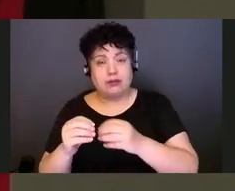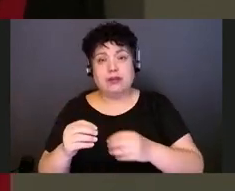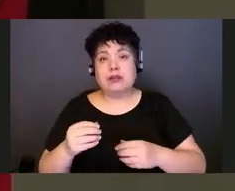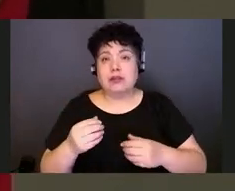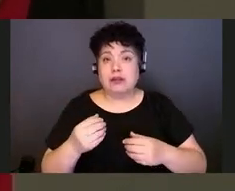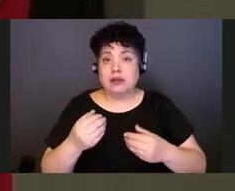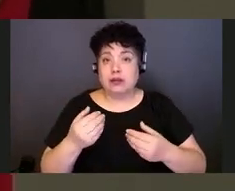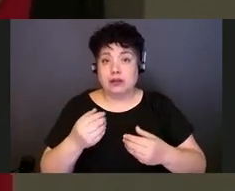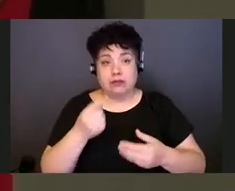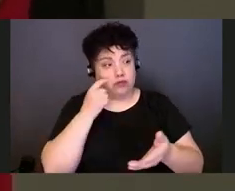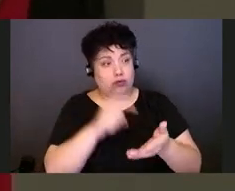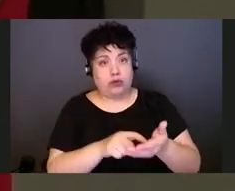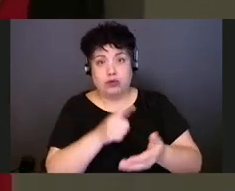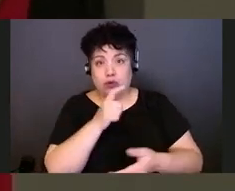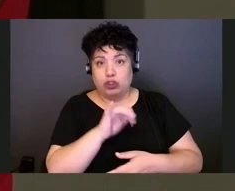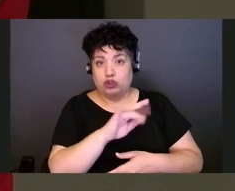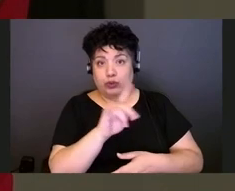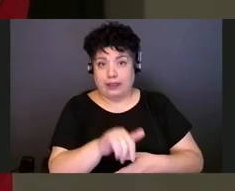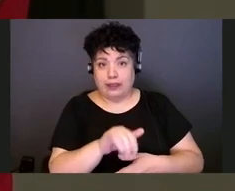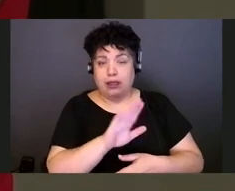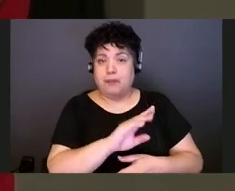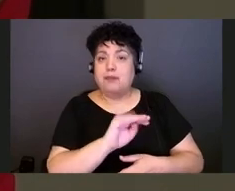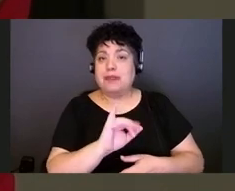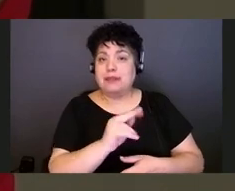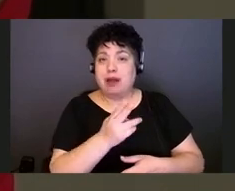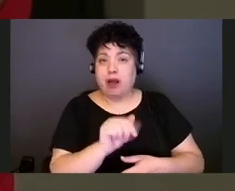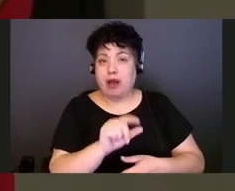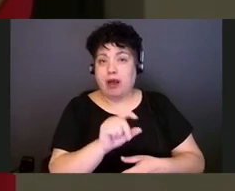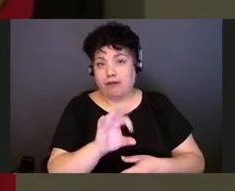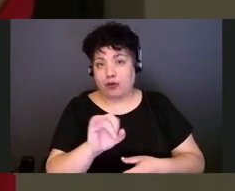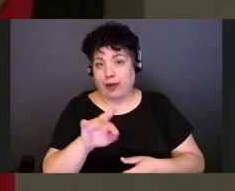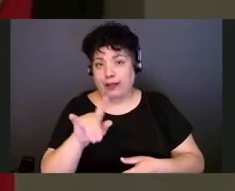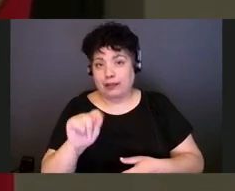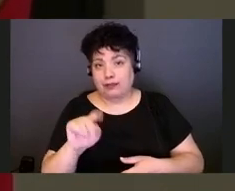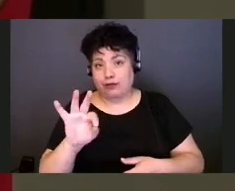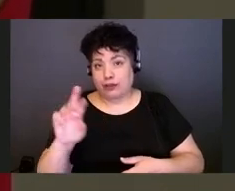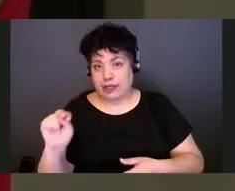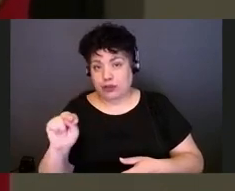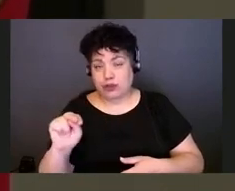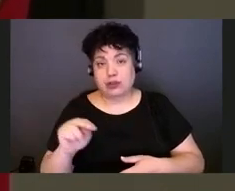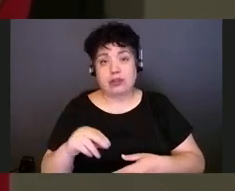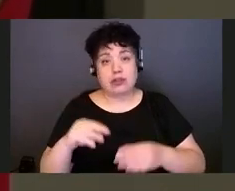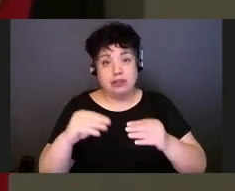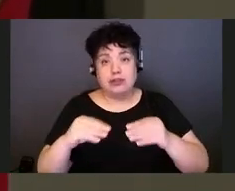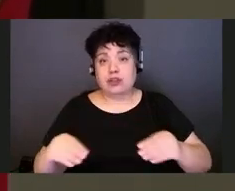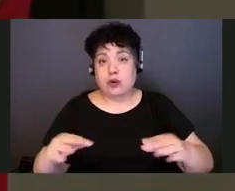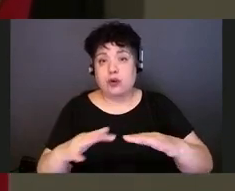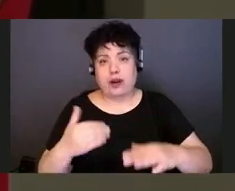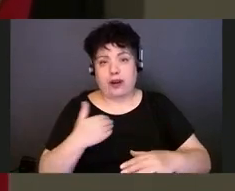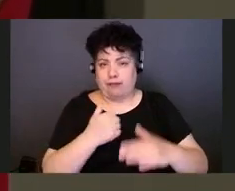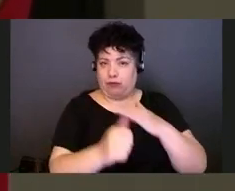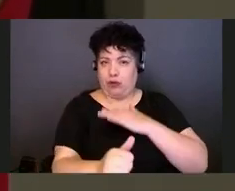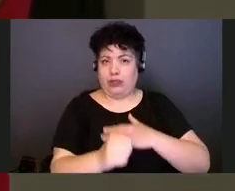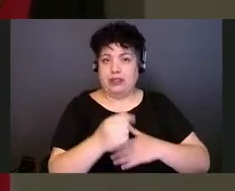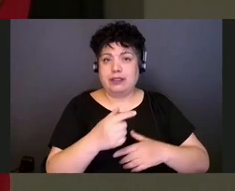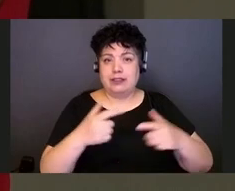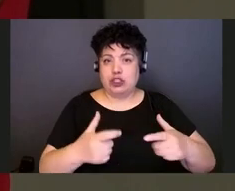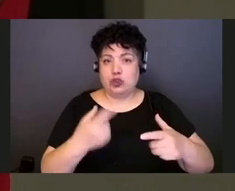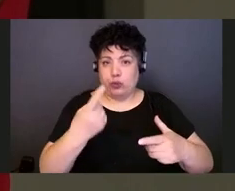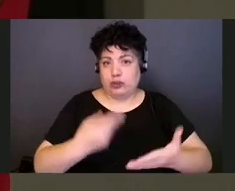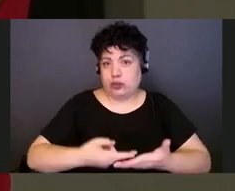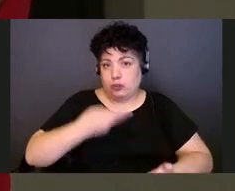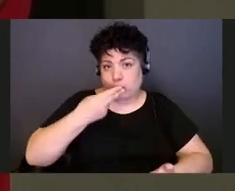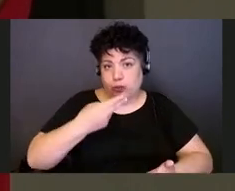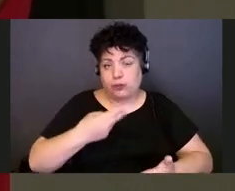treaty holders, the Mississaugas of the Credit First Nation. This territory is subject of the Dish with One Spoon,